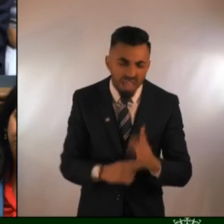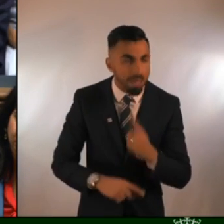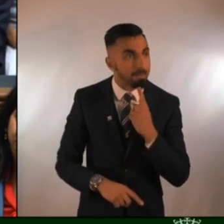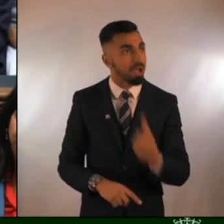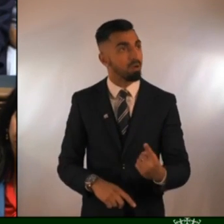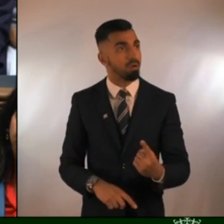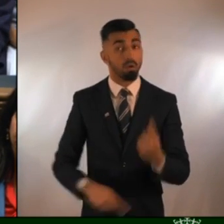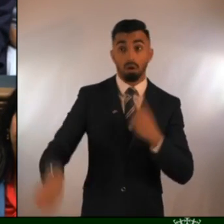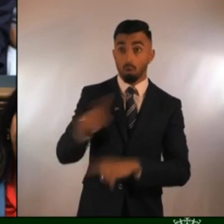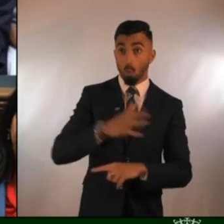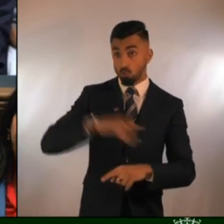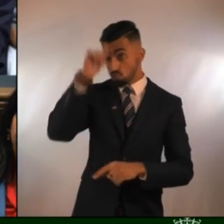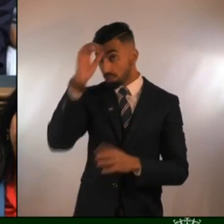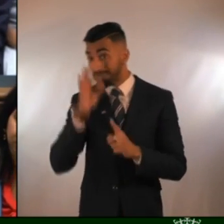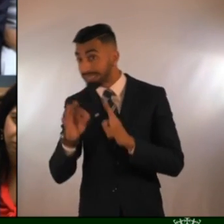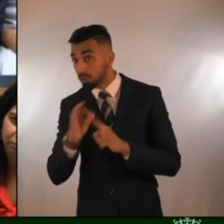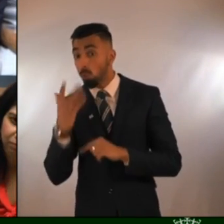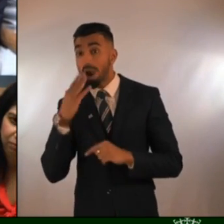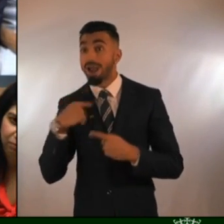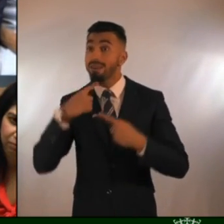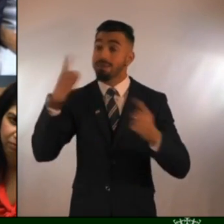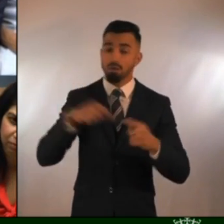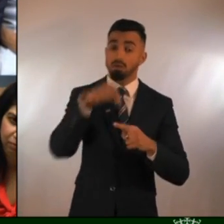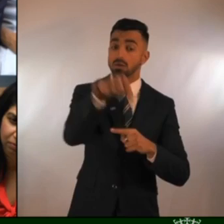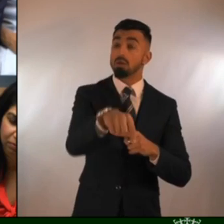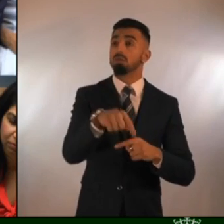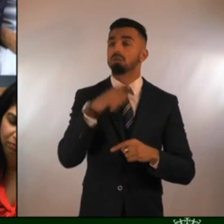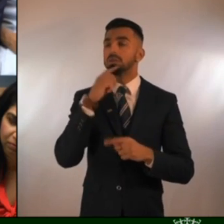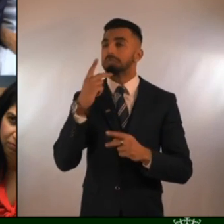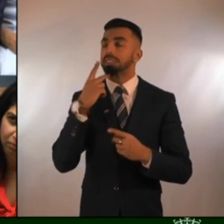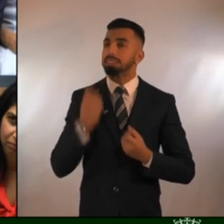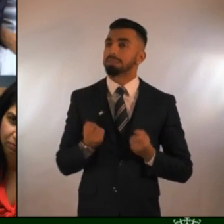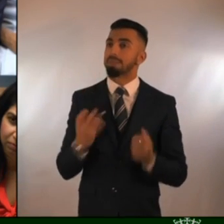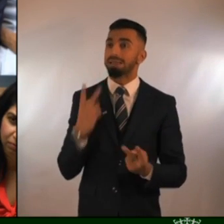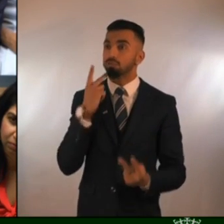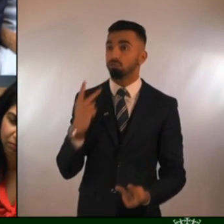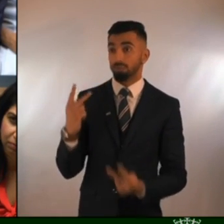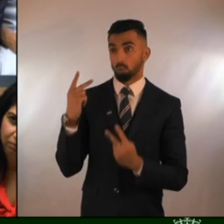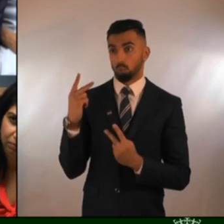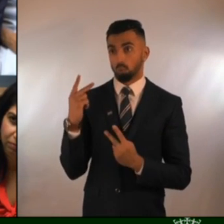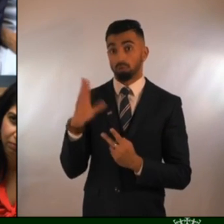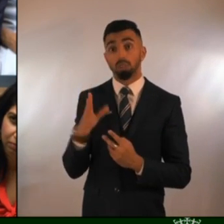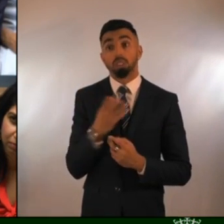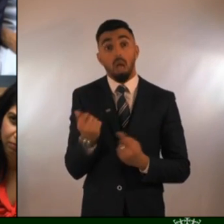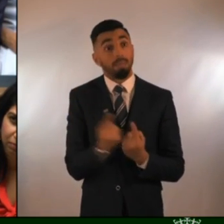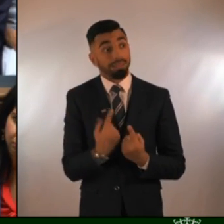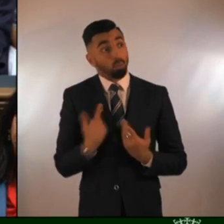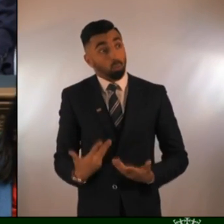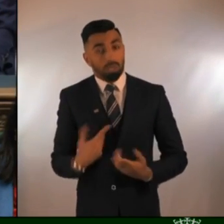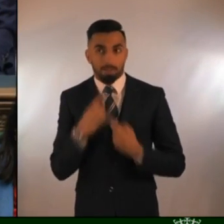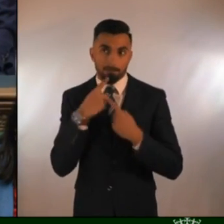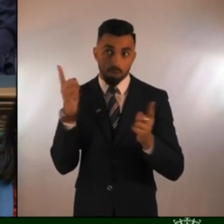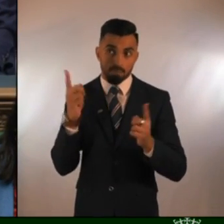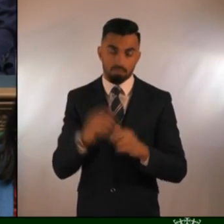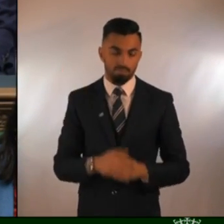taking 3 major steps today. First, we're going to change the whole mindset of government to make sure